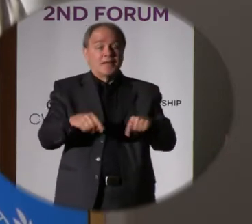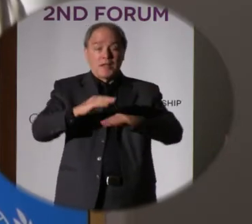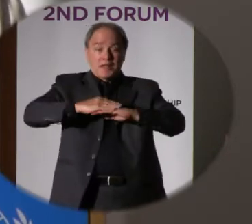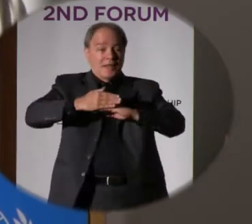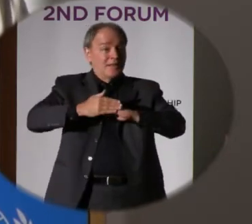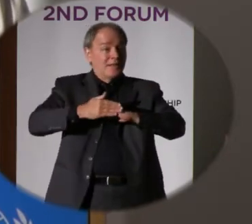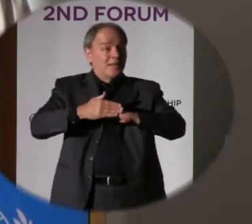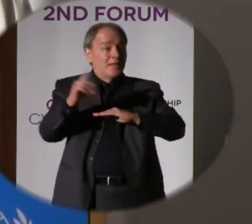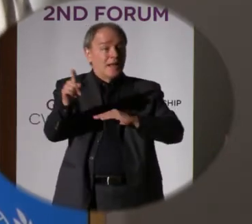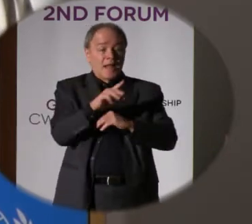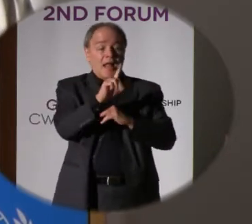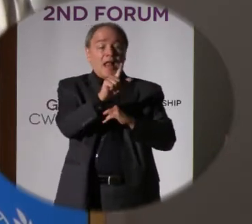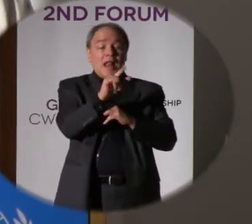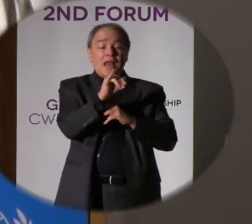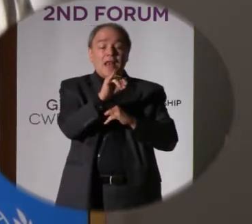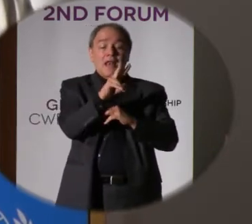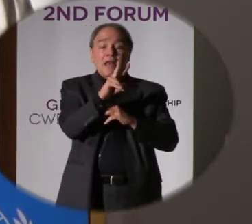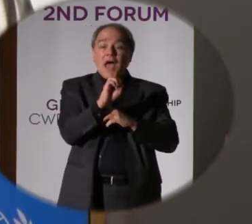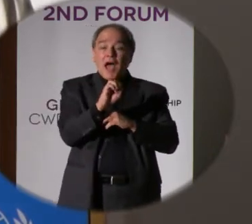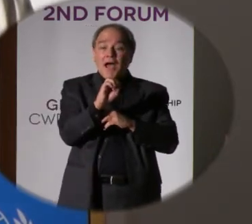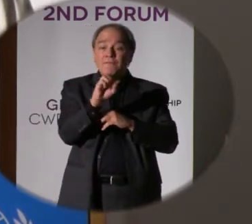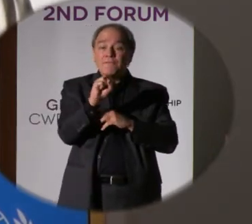livestream.com/UNICEF.